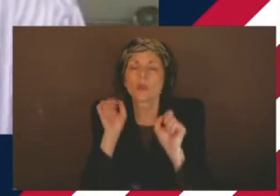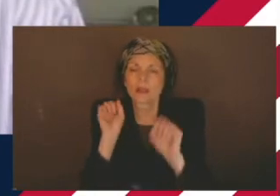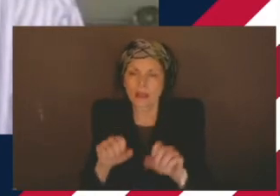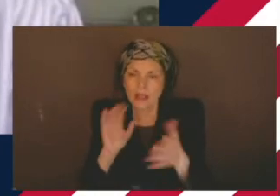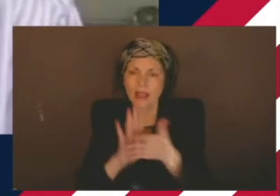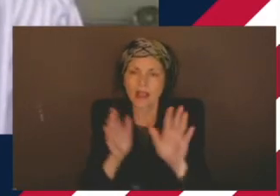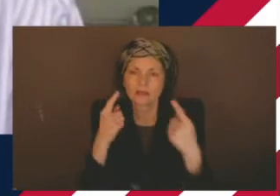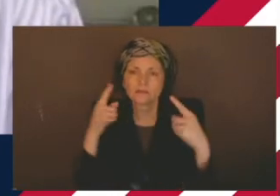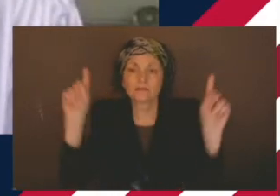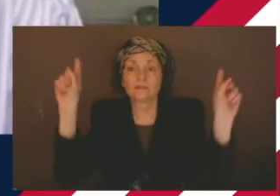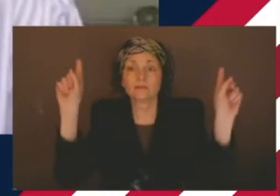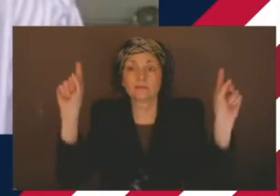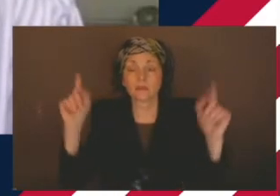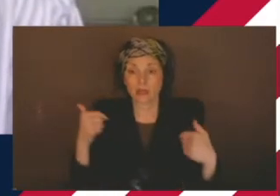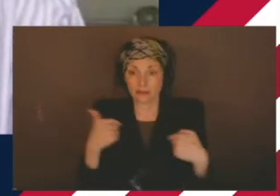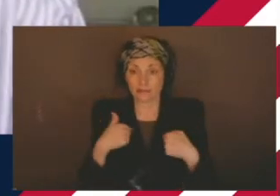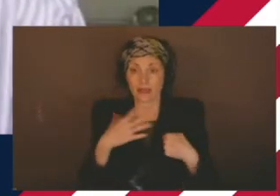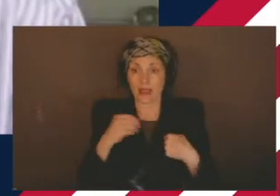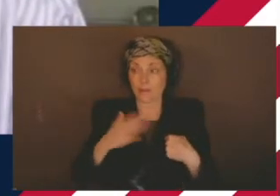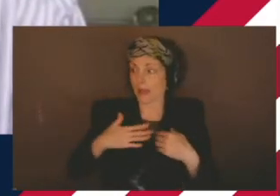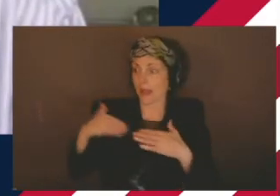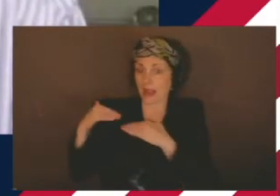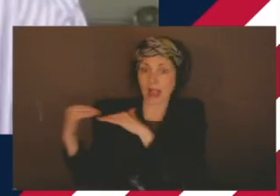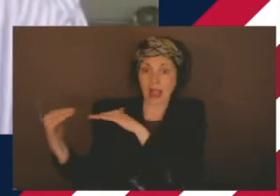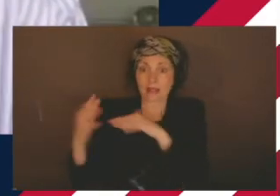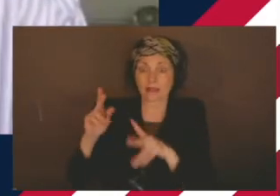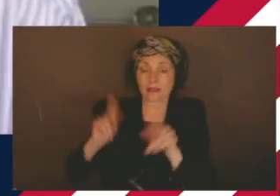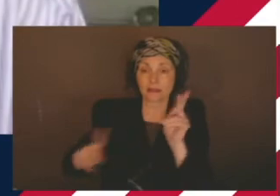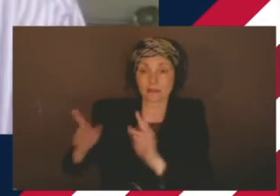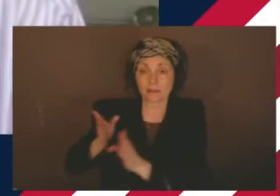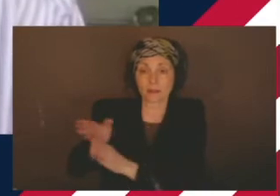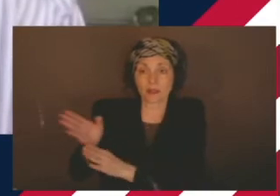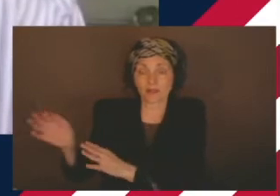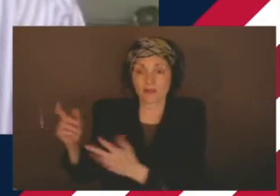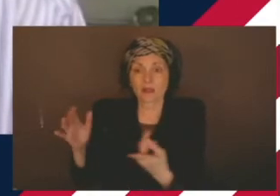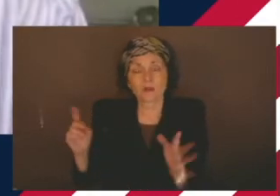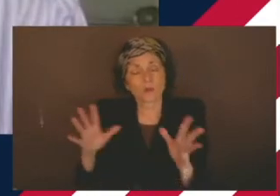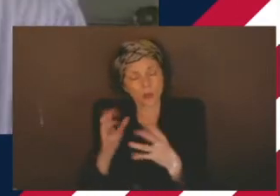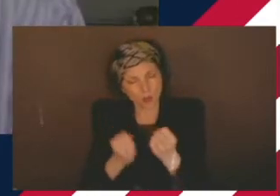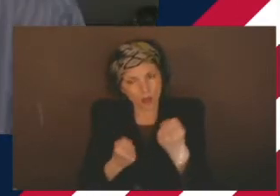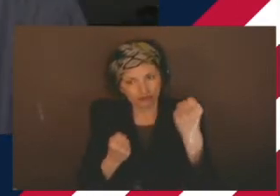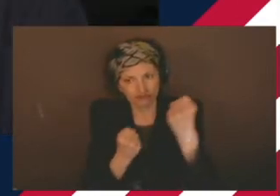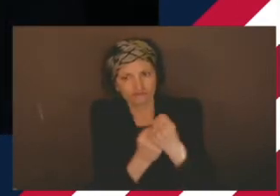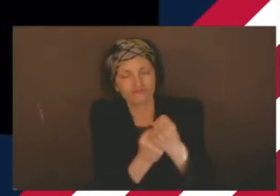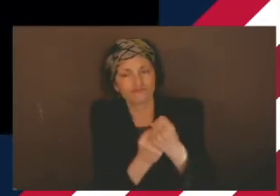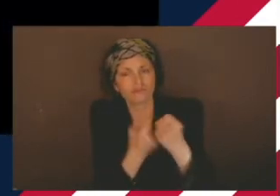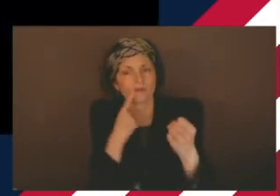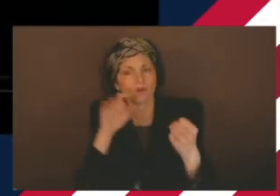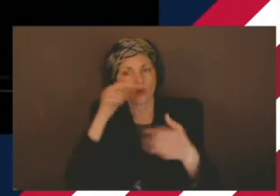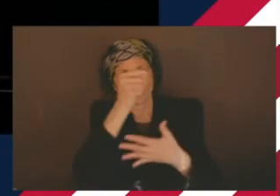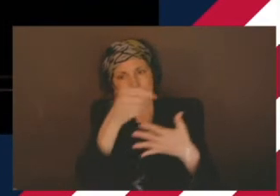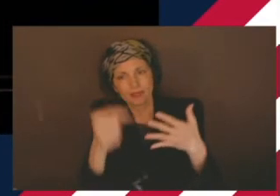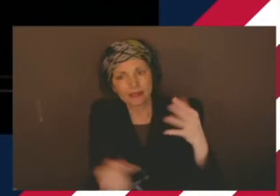My colleagues and I stand ready to elaborate on any and all of these bedrock themes. Thank you.